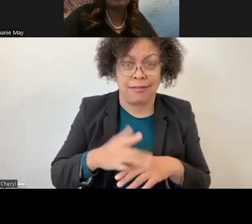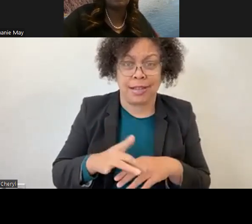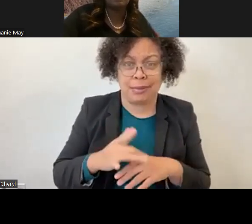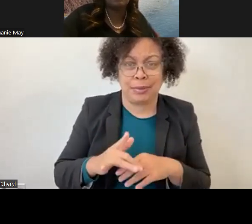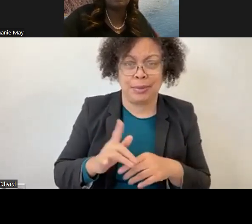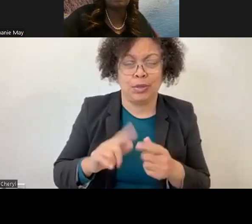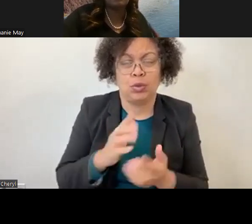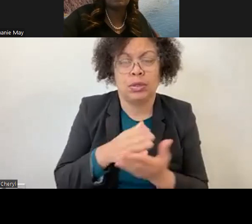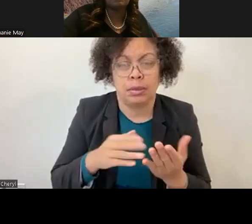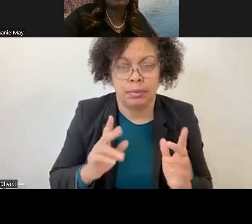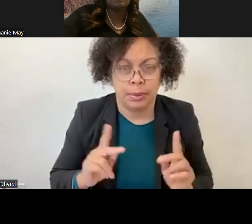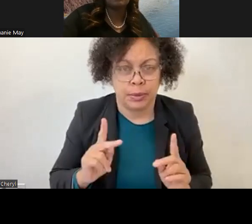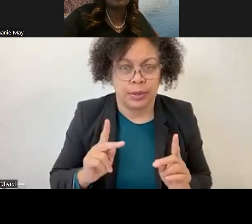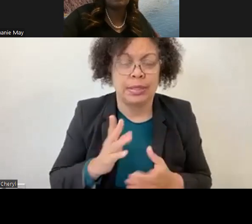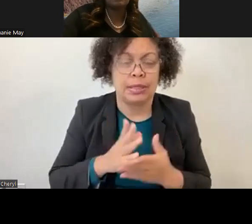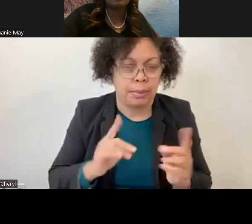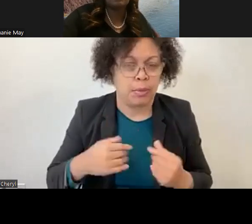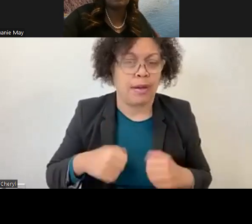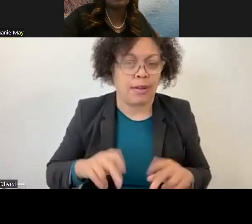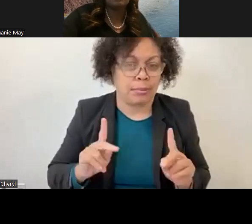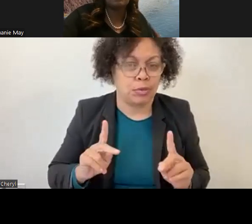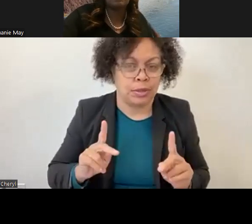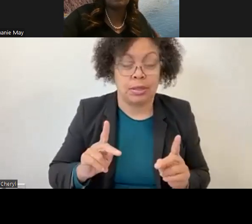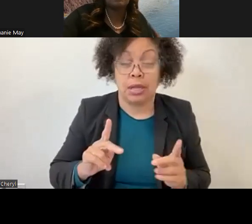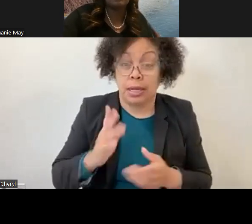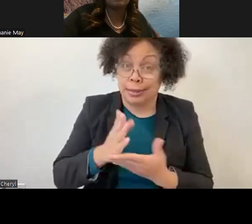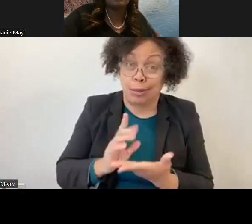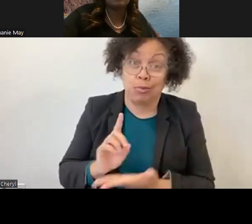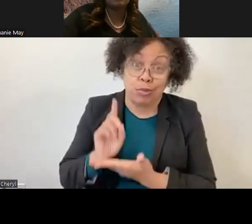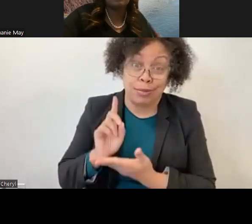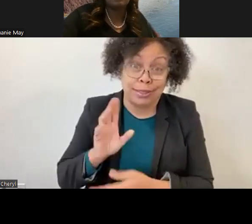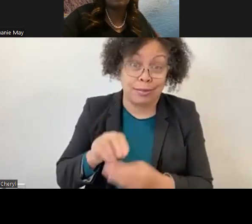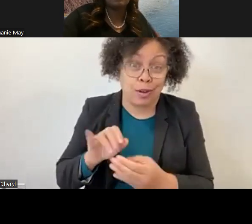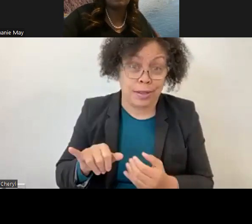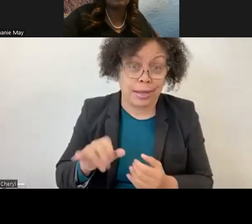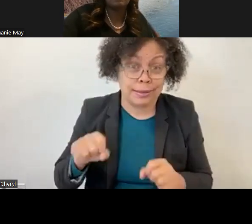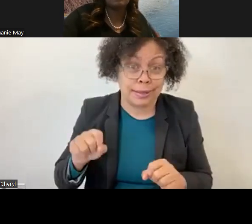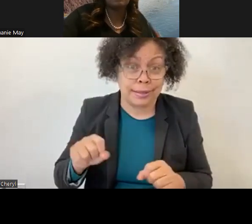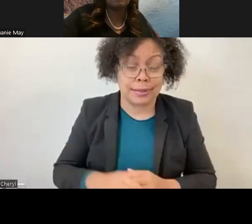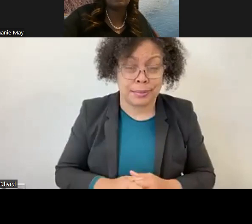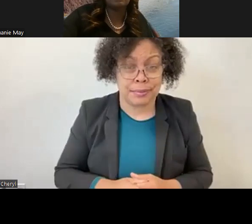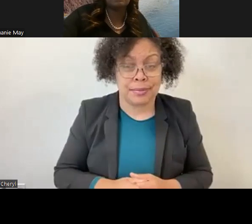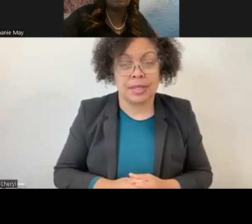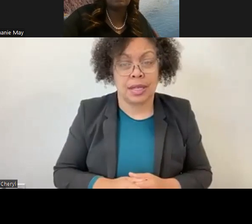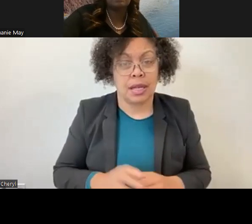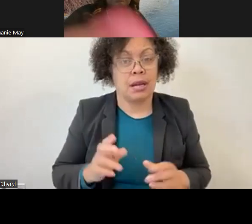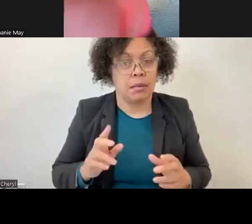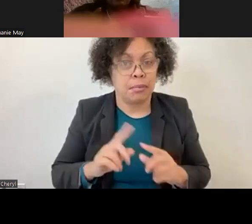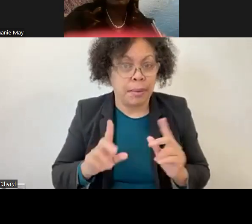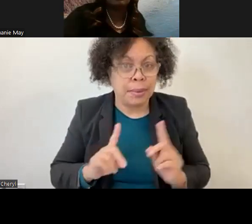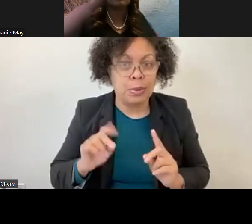some people. There's an amount of privilege that's involved in that in the professional, because people do walk away from